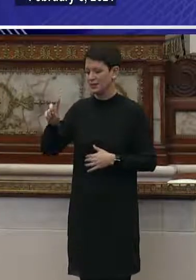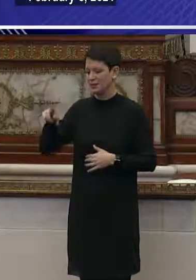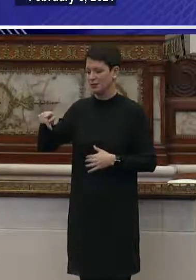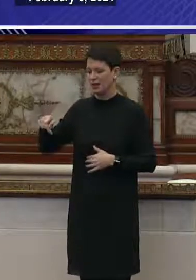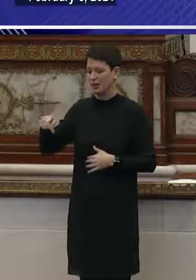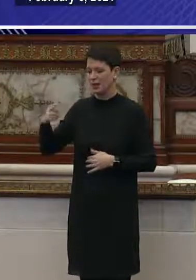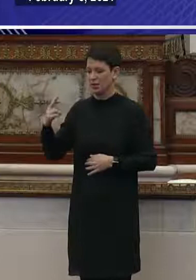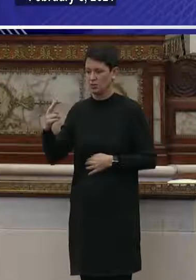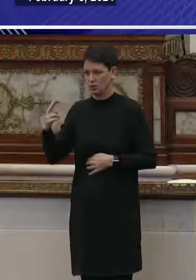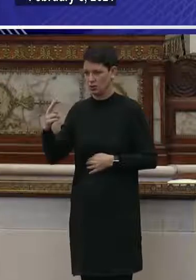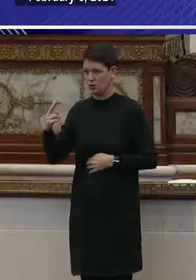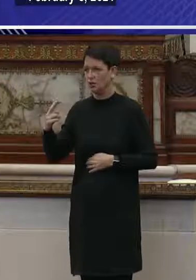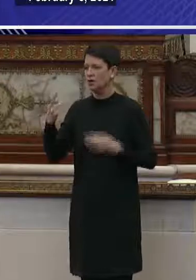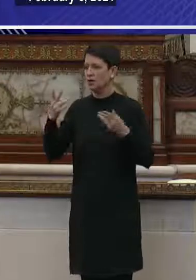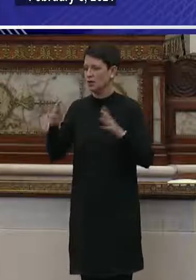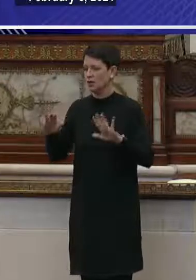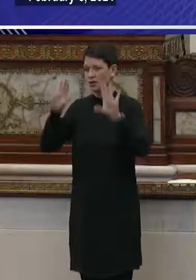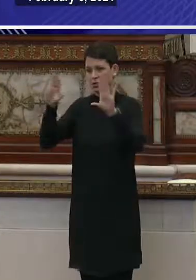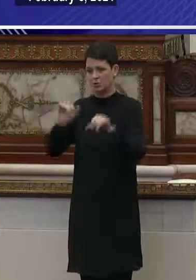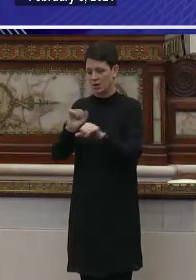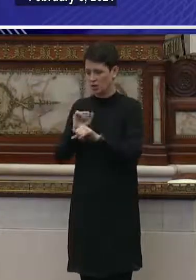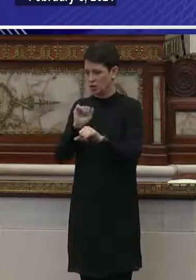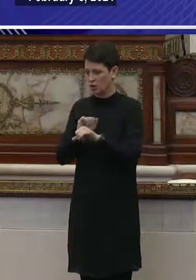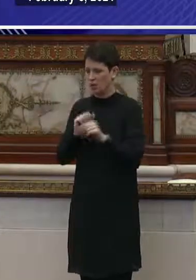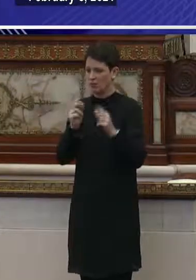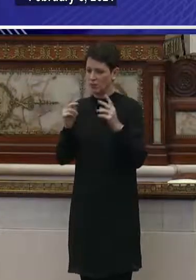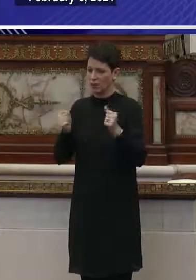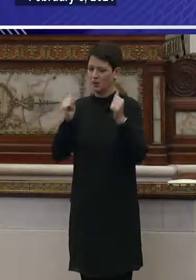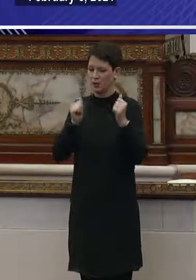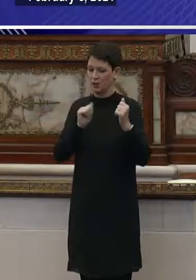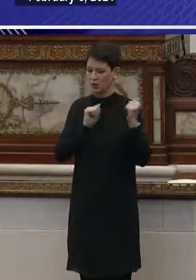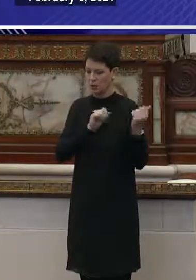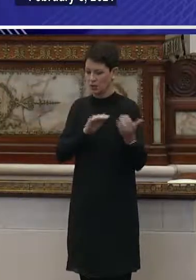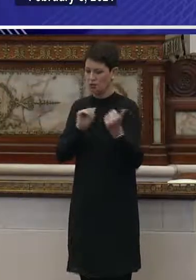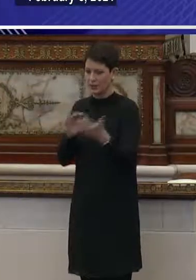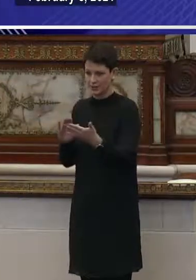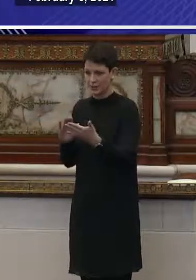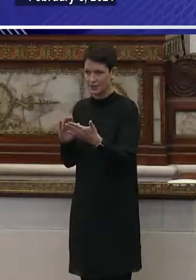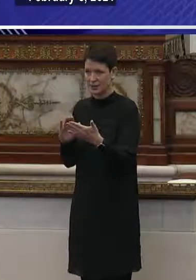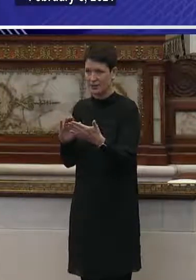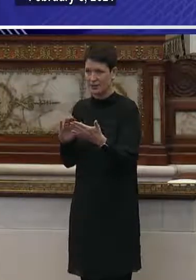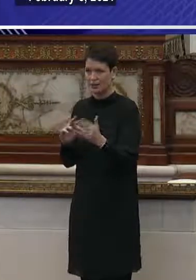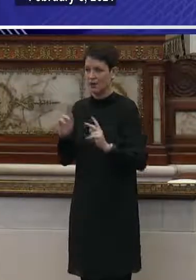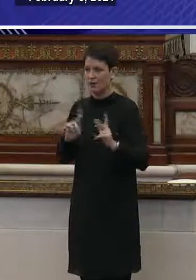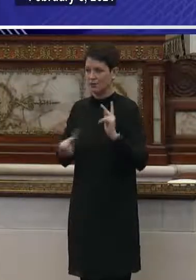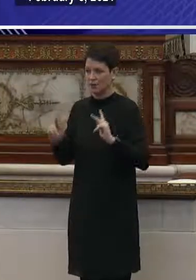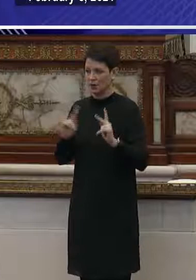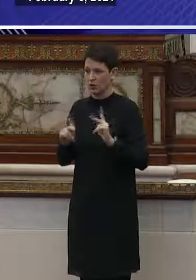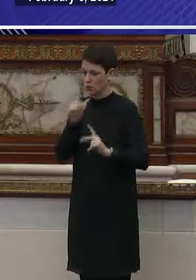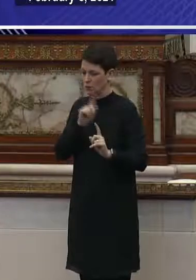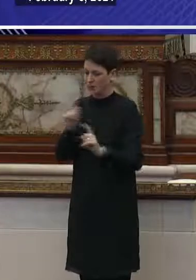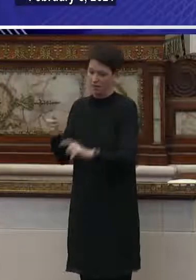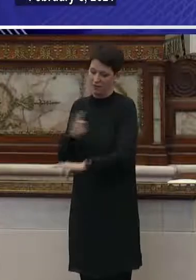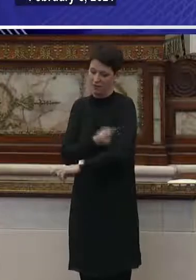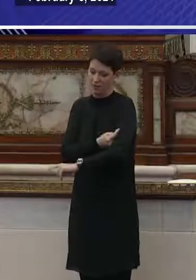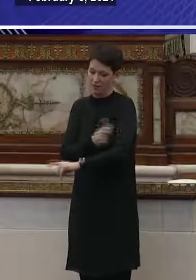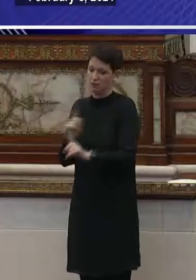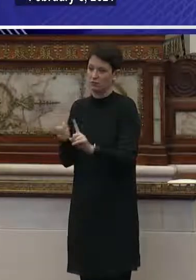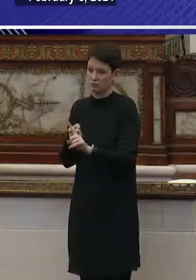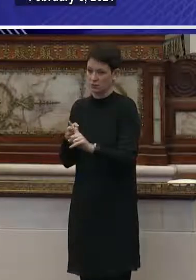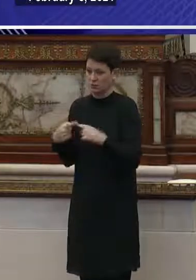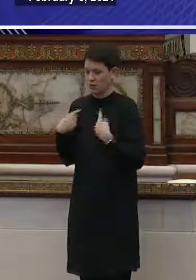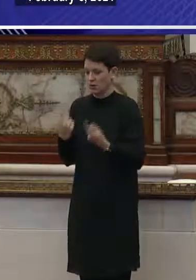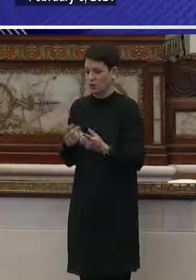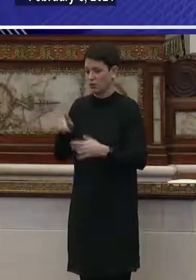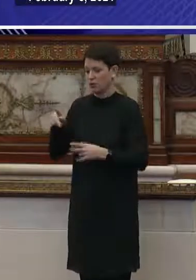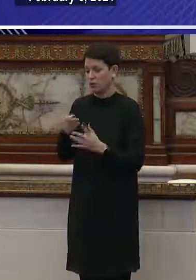PDPH has done a remarkable job of quickly addressing the folks who have received the first dose of the vaccine through